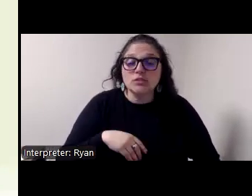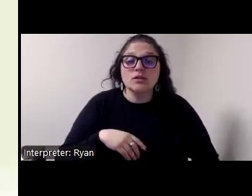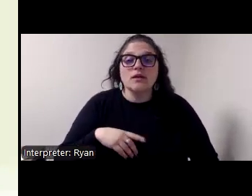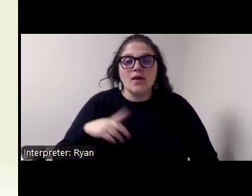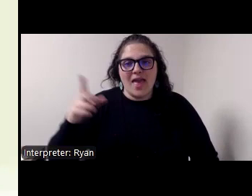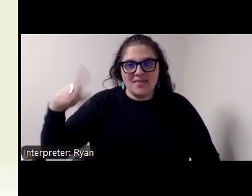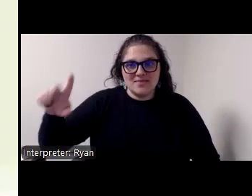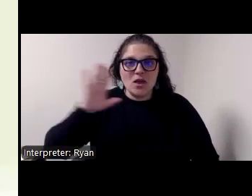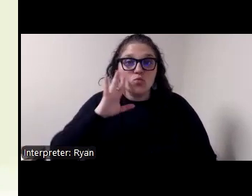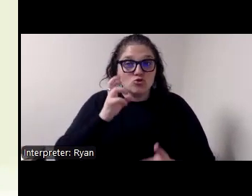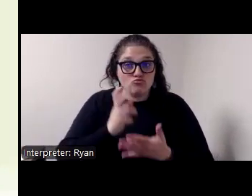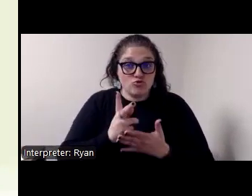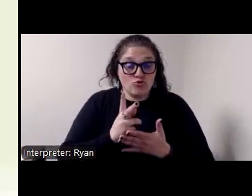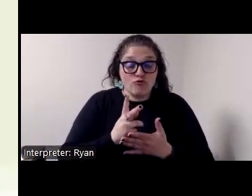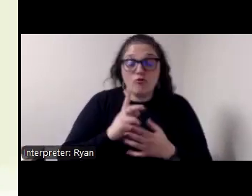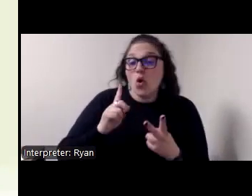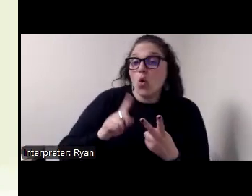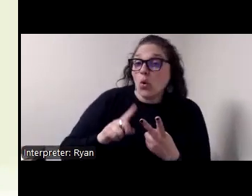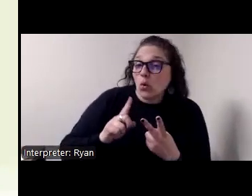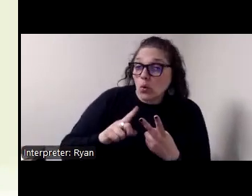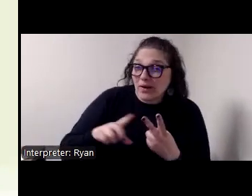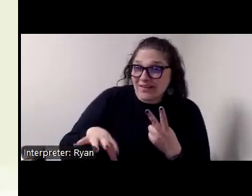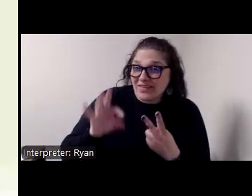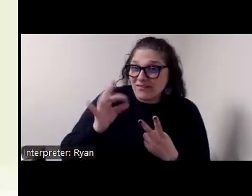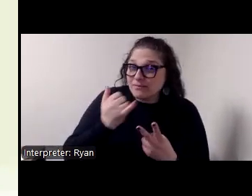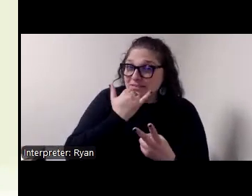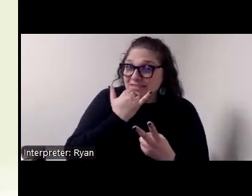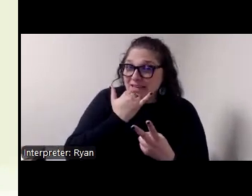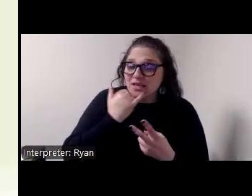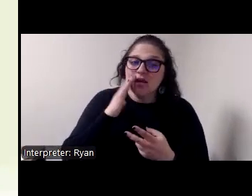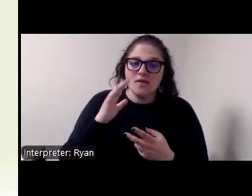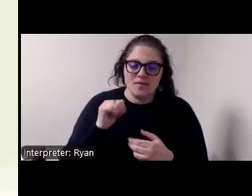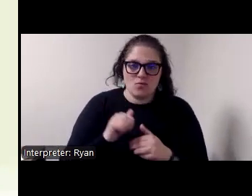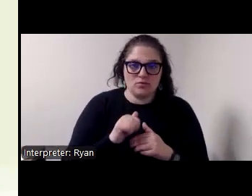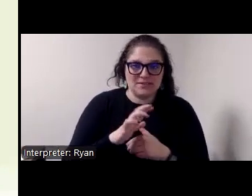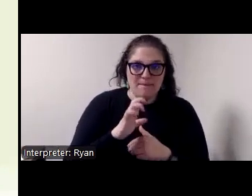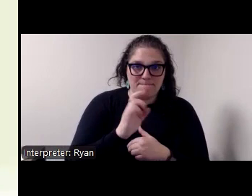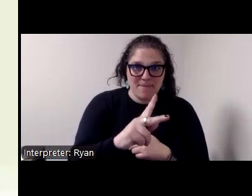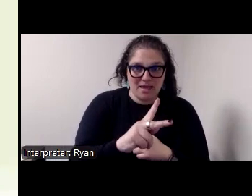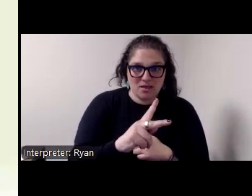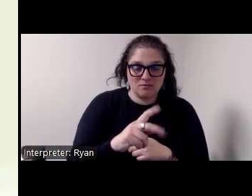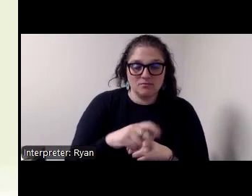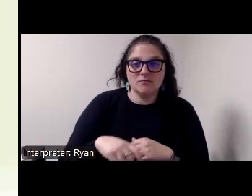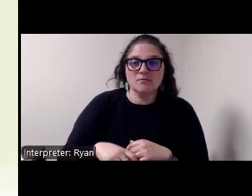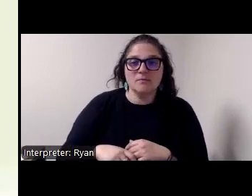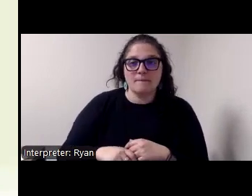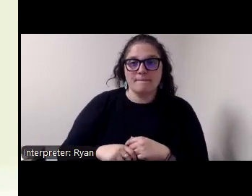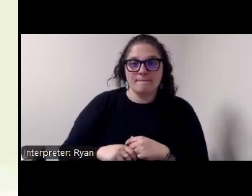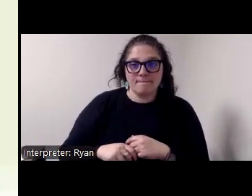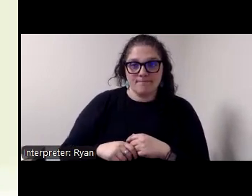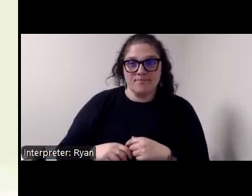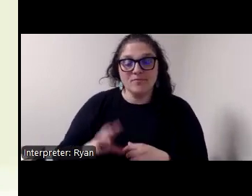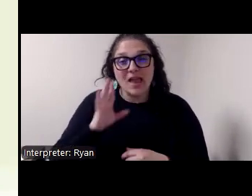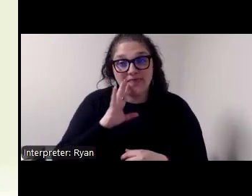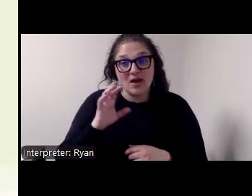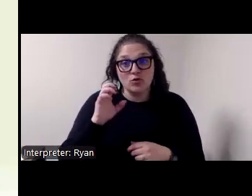will approve the timesheet. Or if they happen to find a mistake, then they will go ahead and reject it, and that will be returned